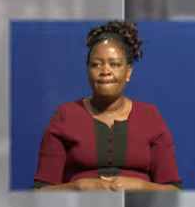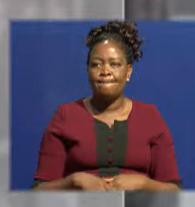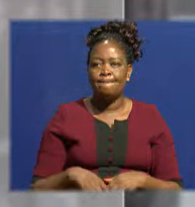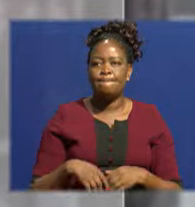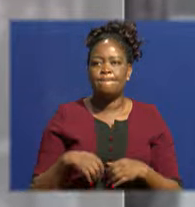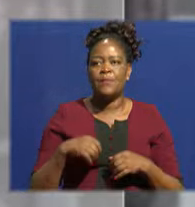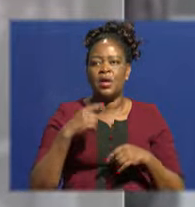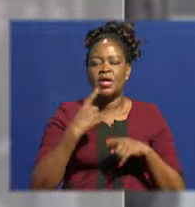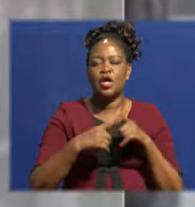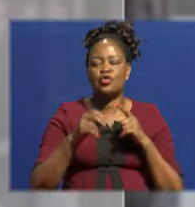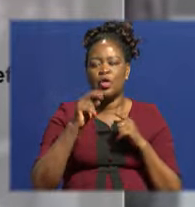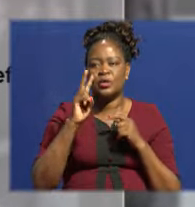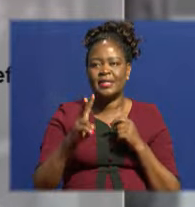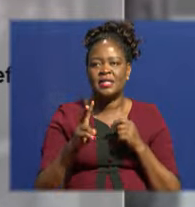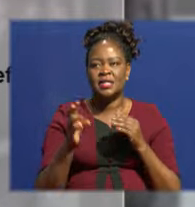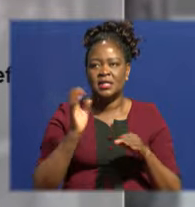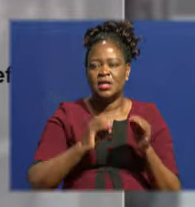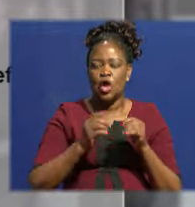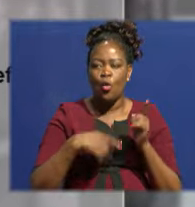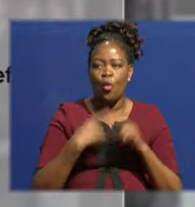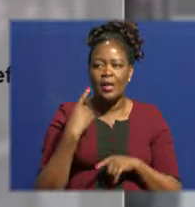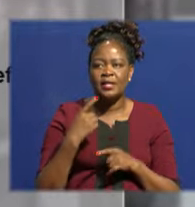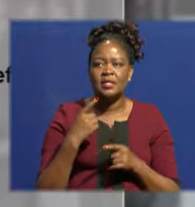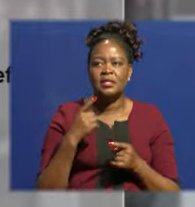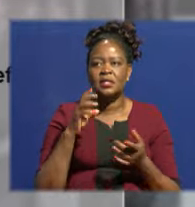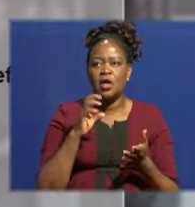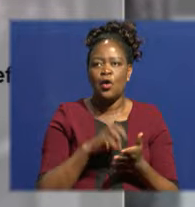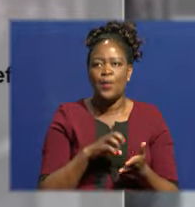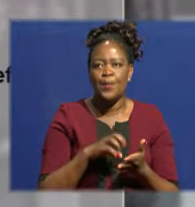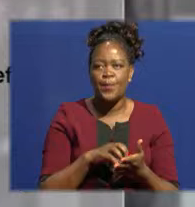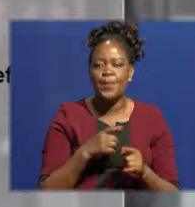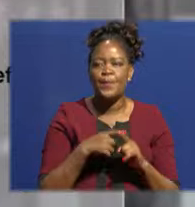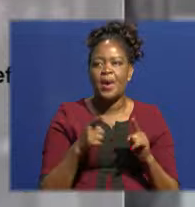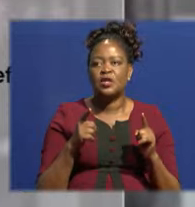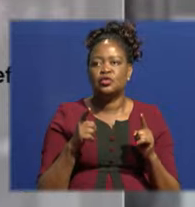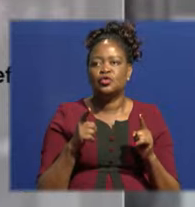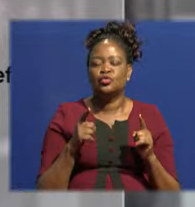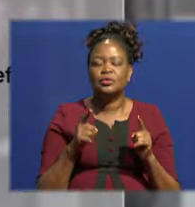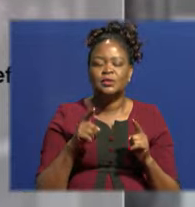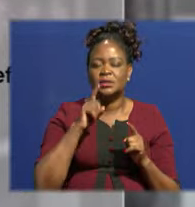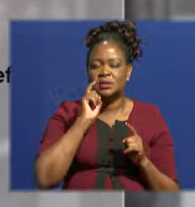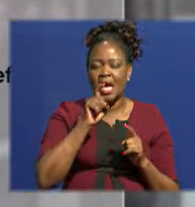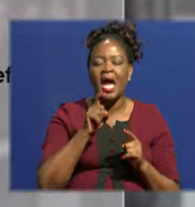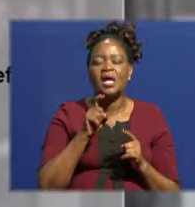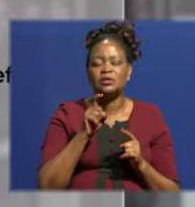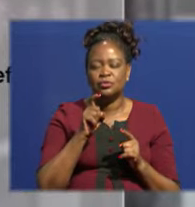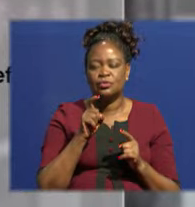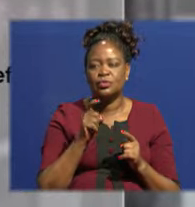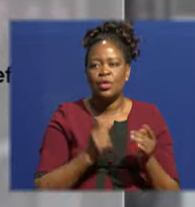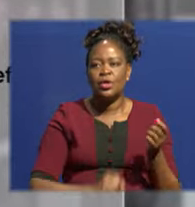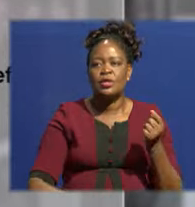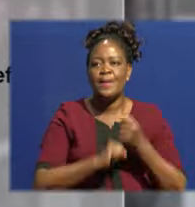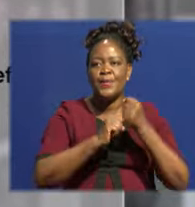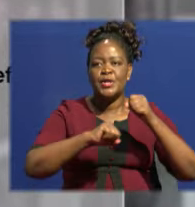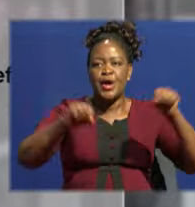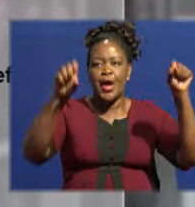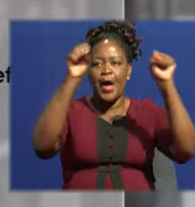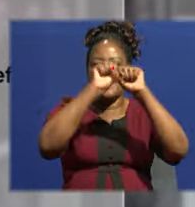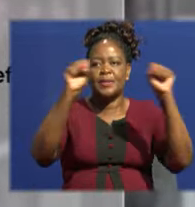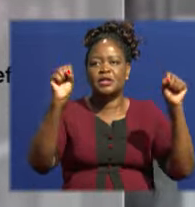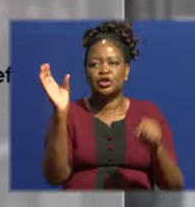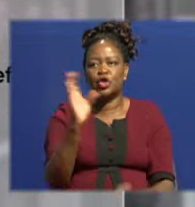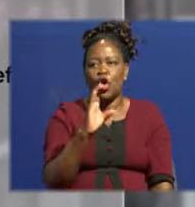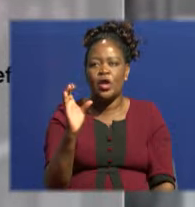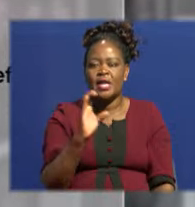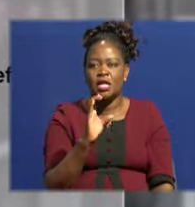For the 2002 election, he won the seat again, but now on a KANU ticket, supporting its presidential